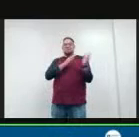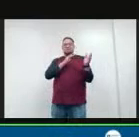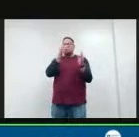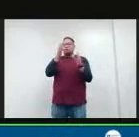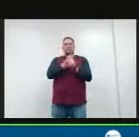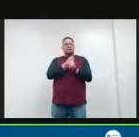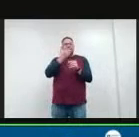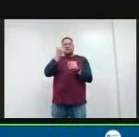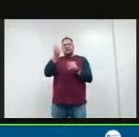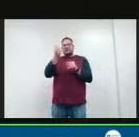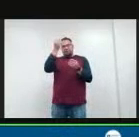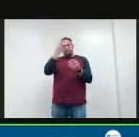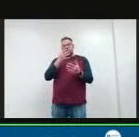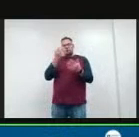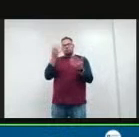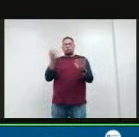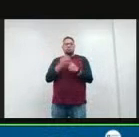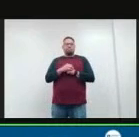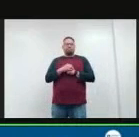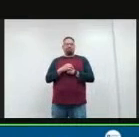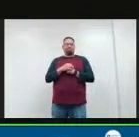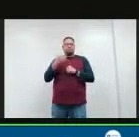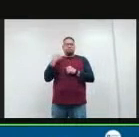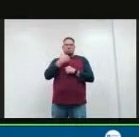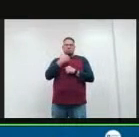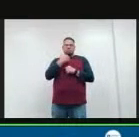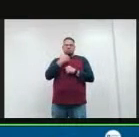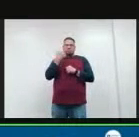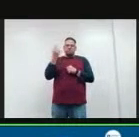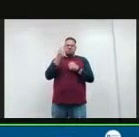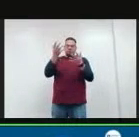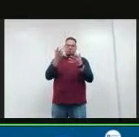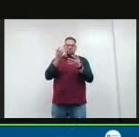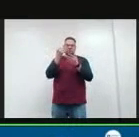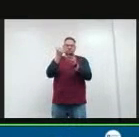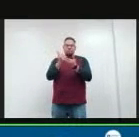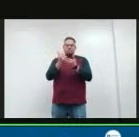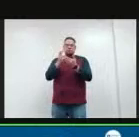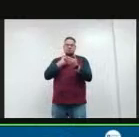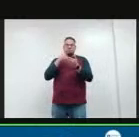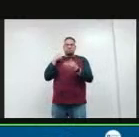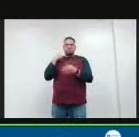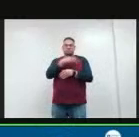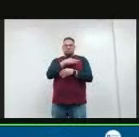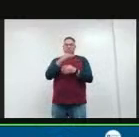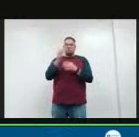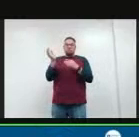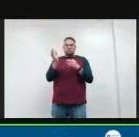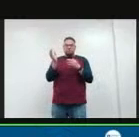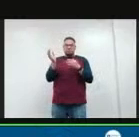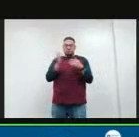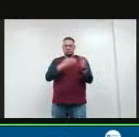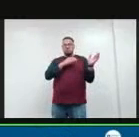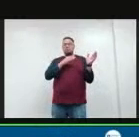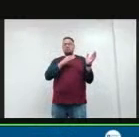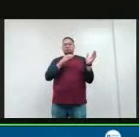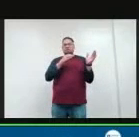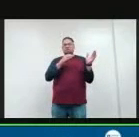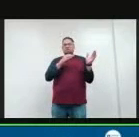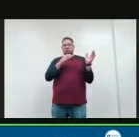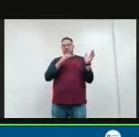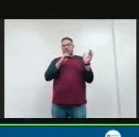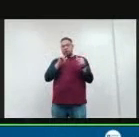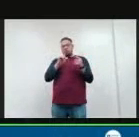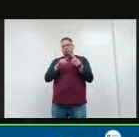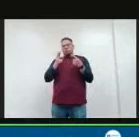information. And so we always want to, help our staff be prepared to meet the needs of the board. And if